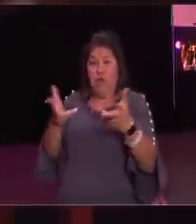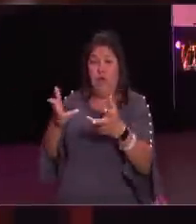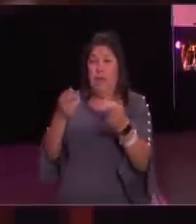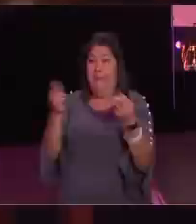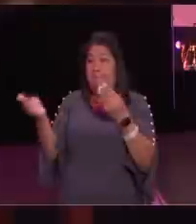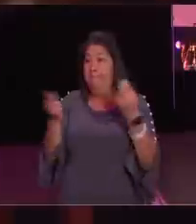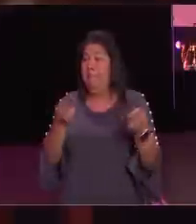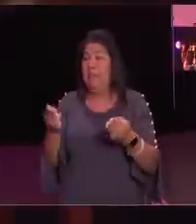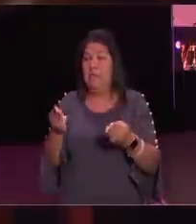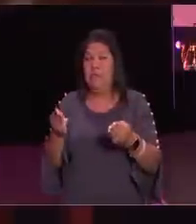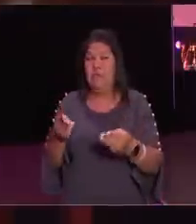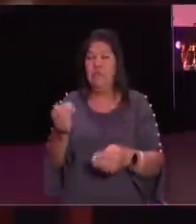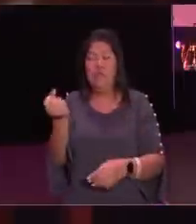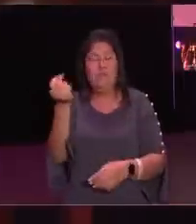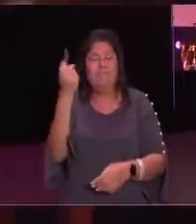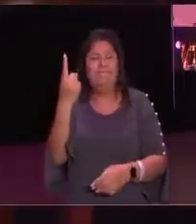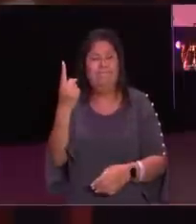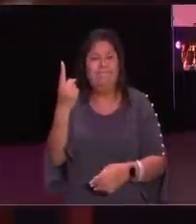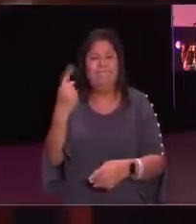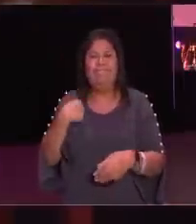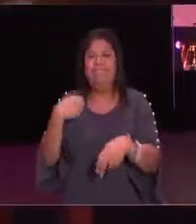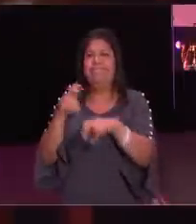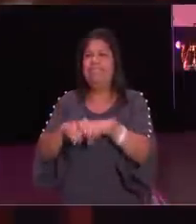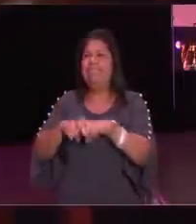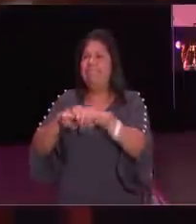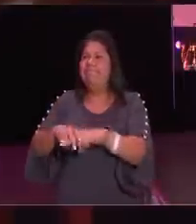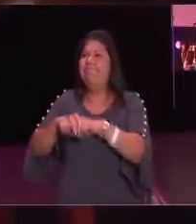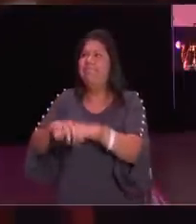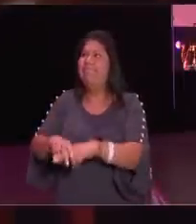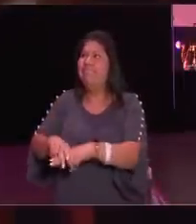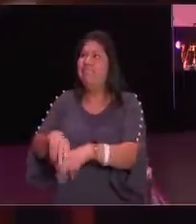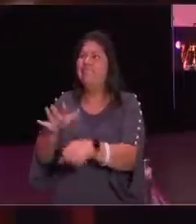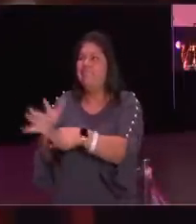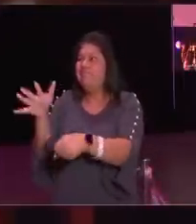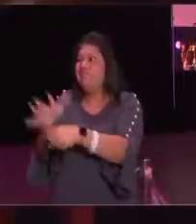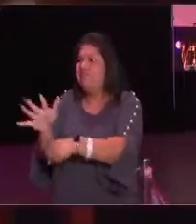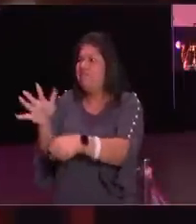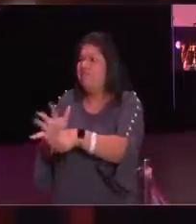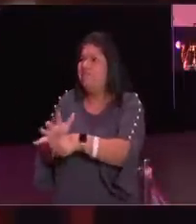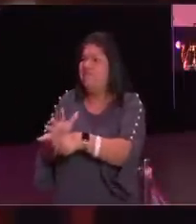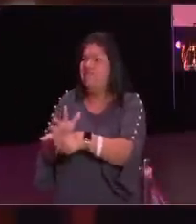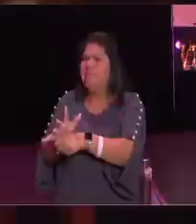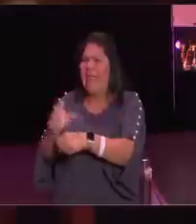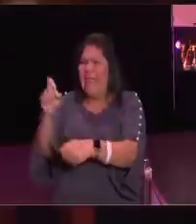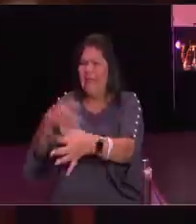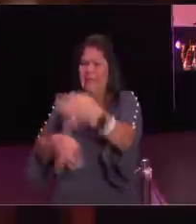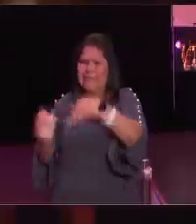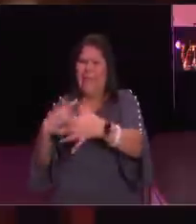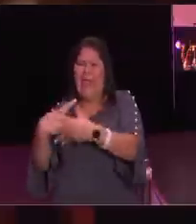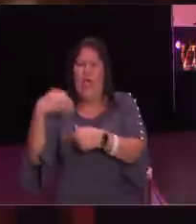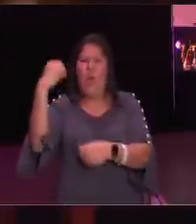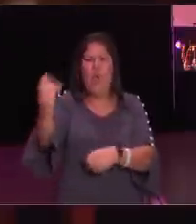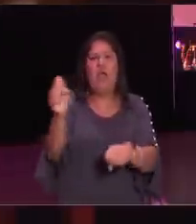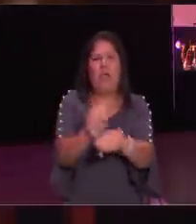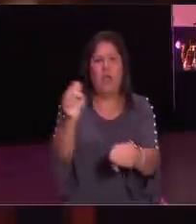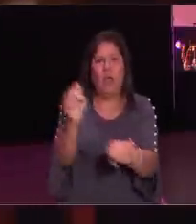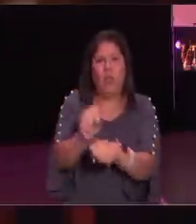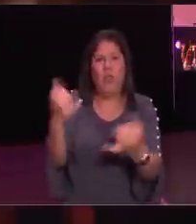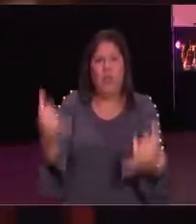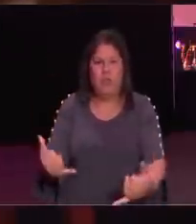and ministry. You realize I've sat here long enough in the house. I need to get out to the